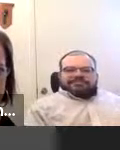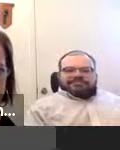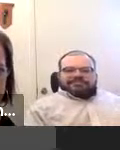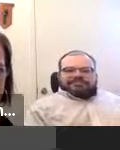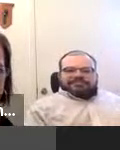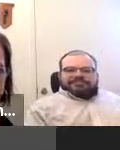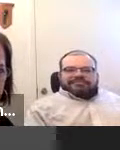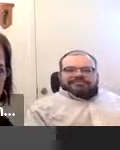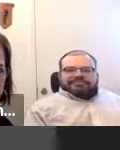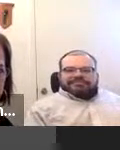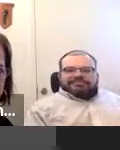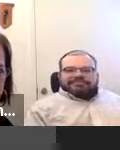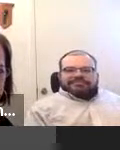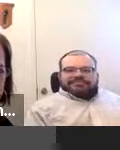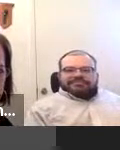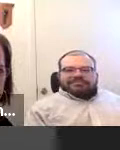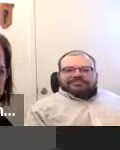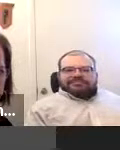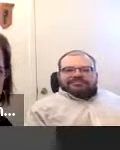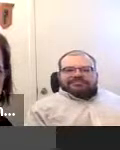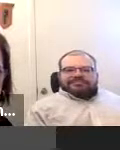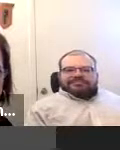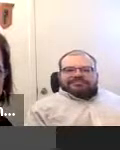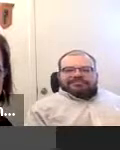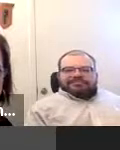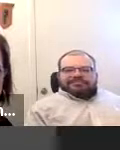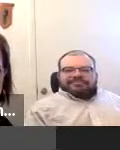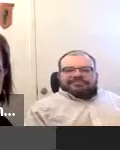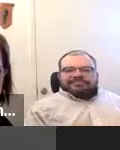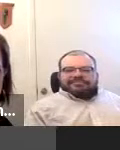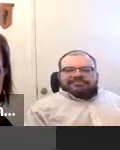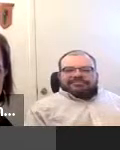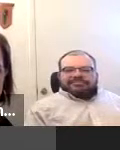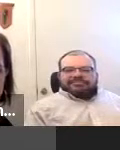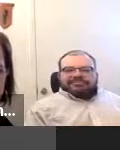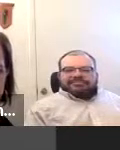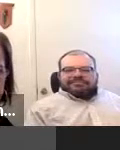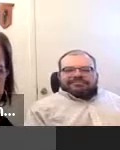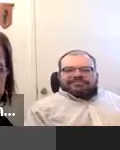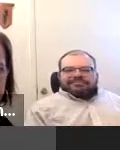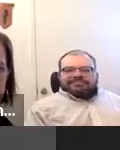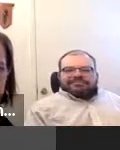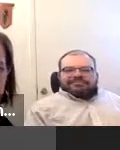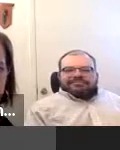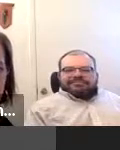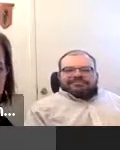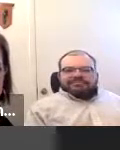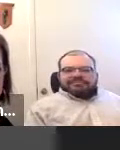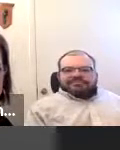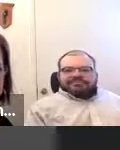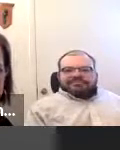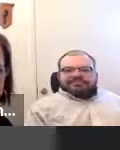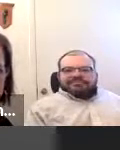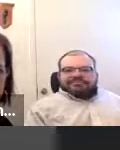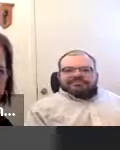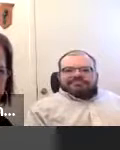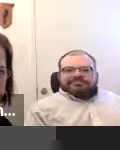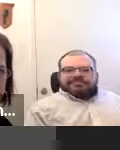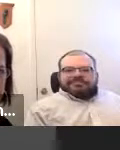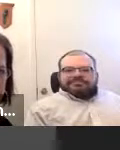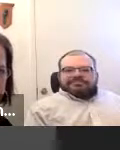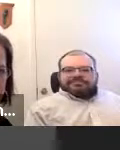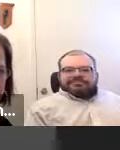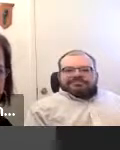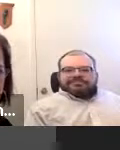in about a decade ago, Rocking the Cradle, which was a National Council on Disability report on disabled